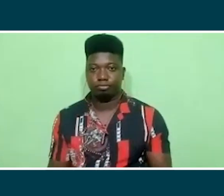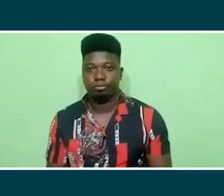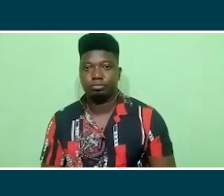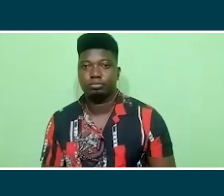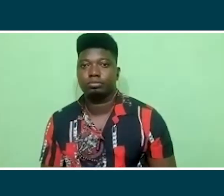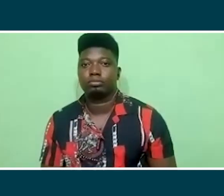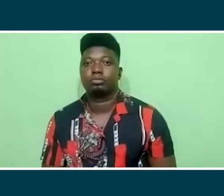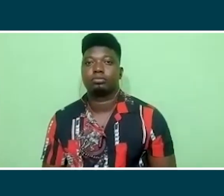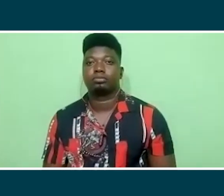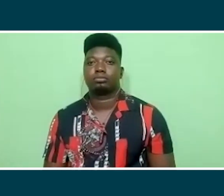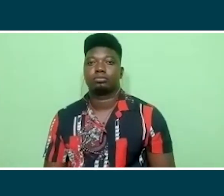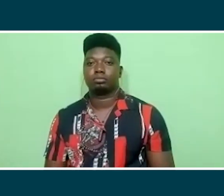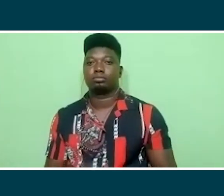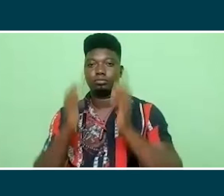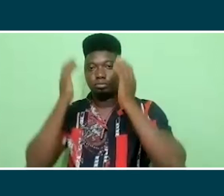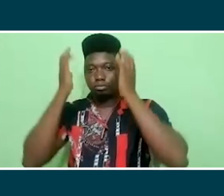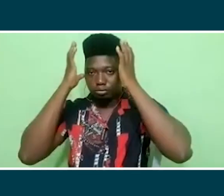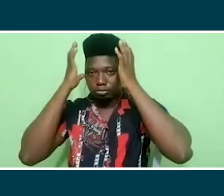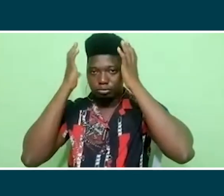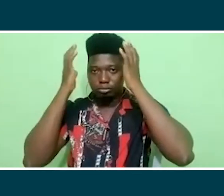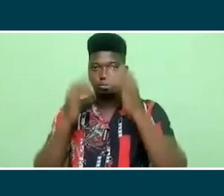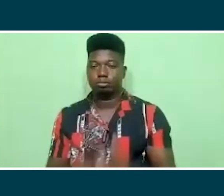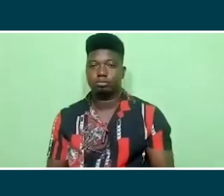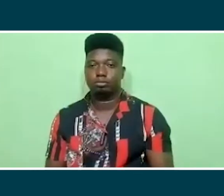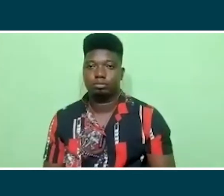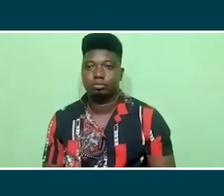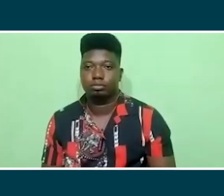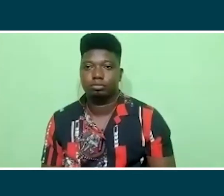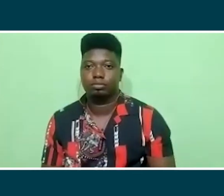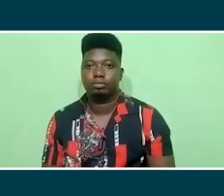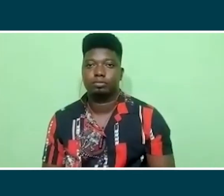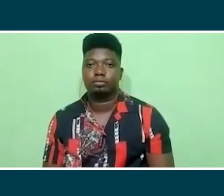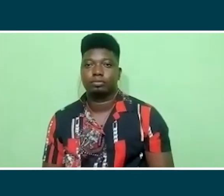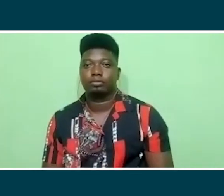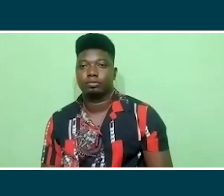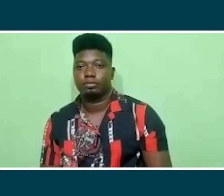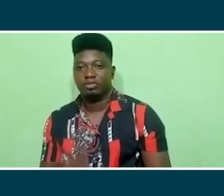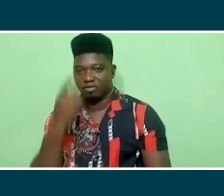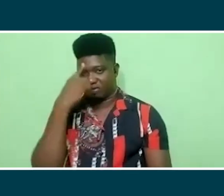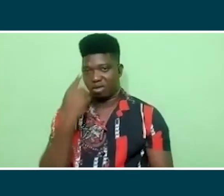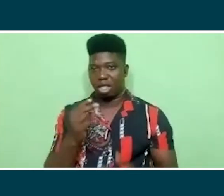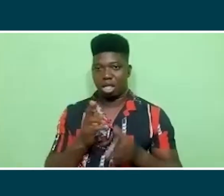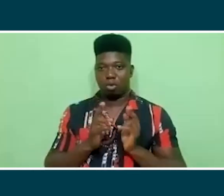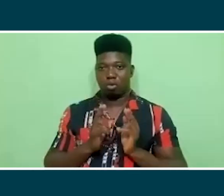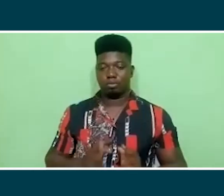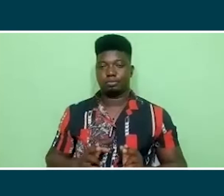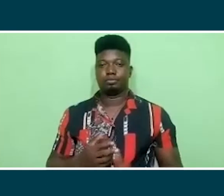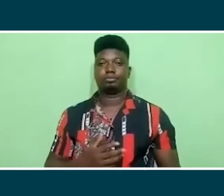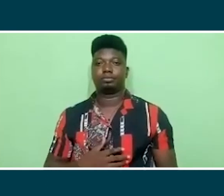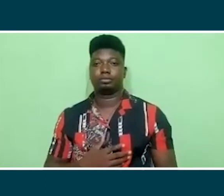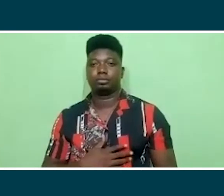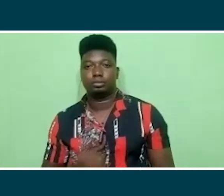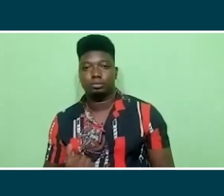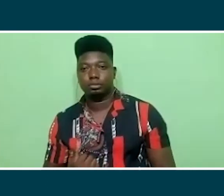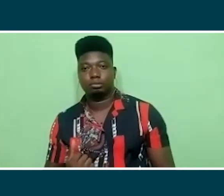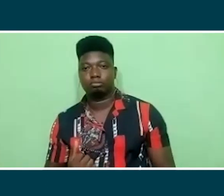Our little boys are starved for their humanity, and each of us can leave this space